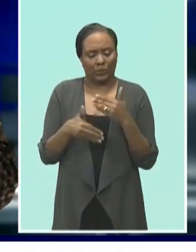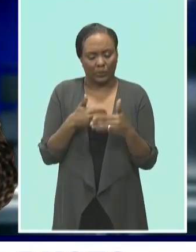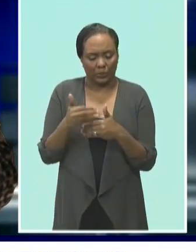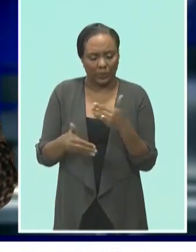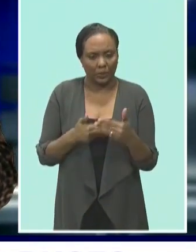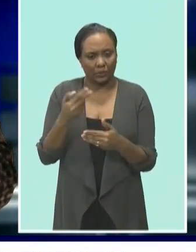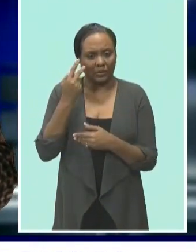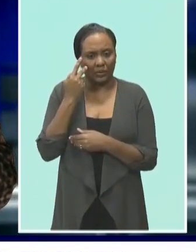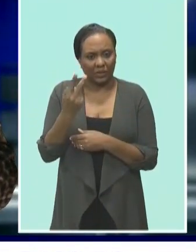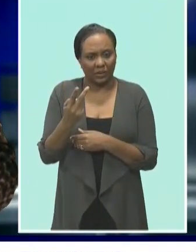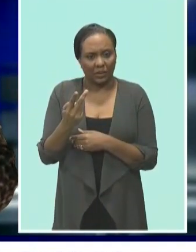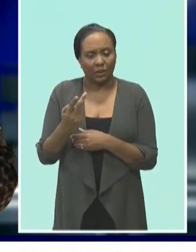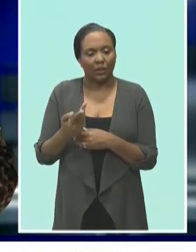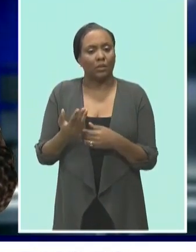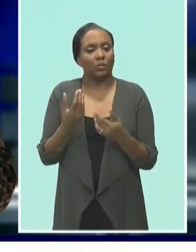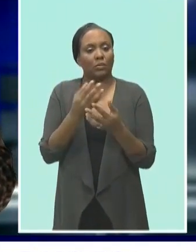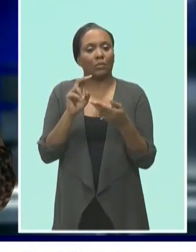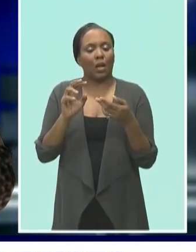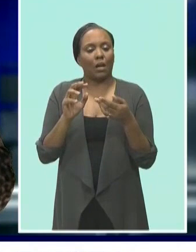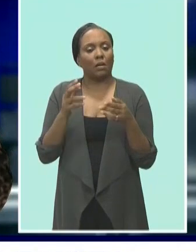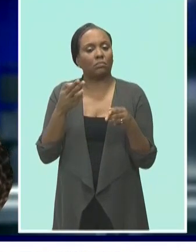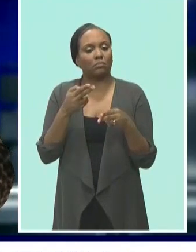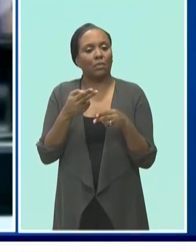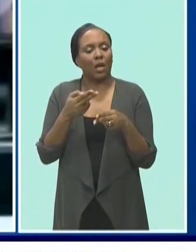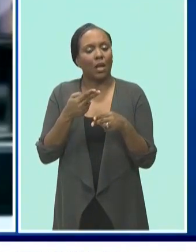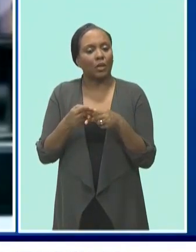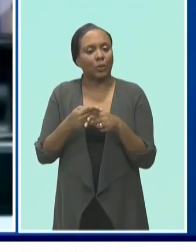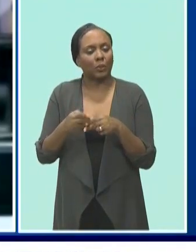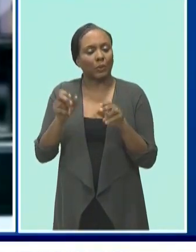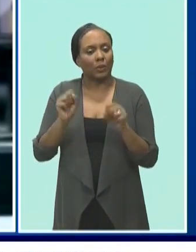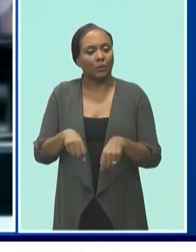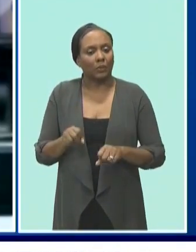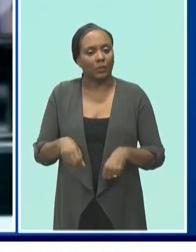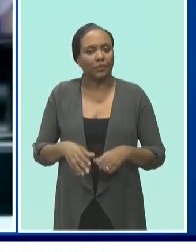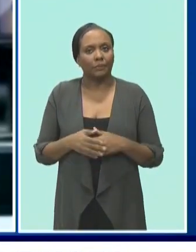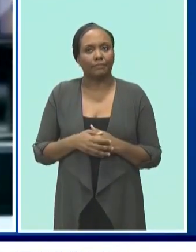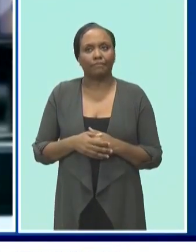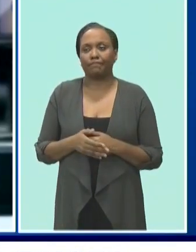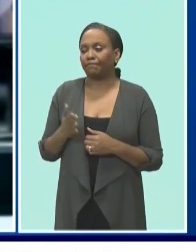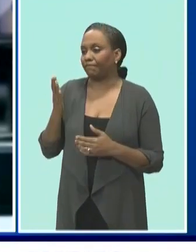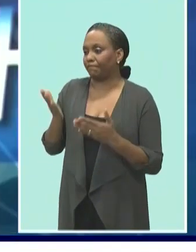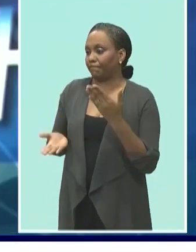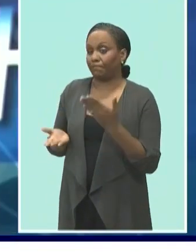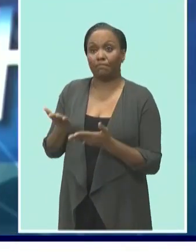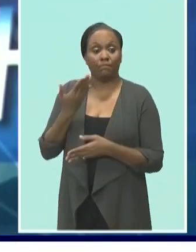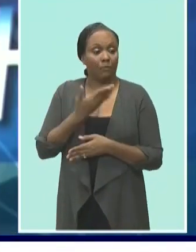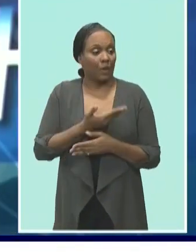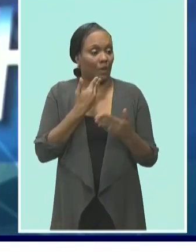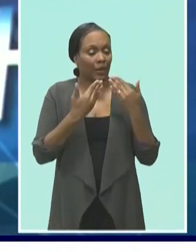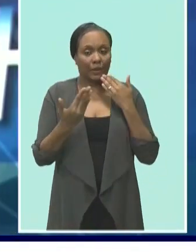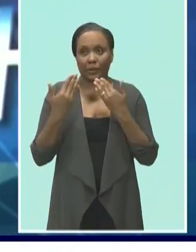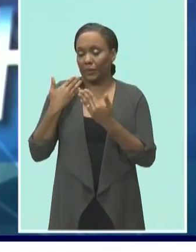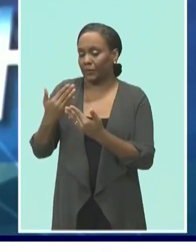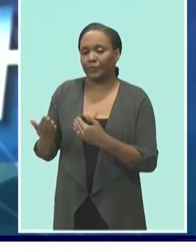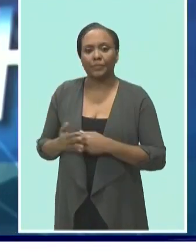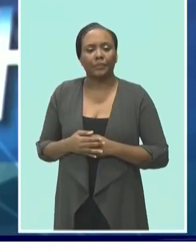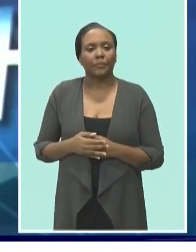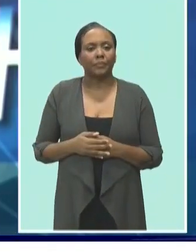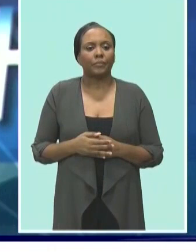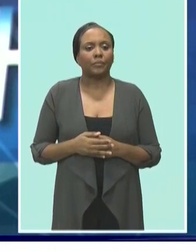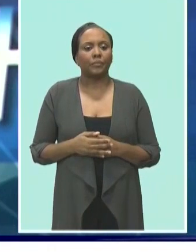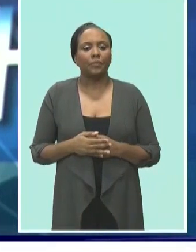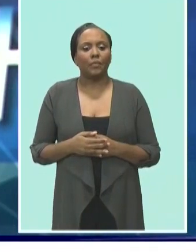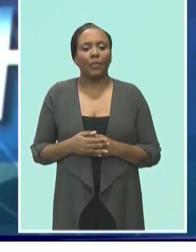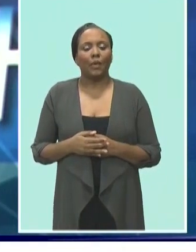them resolved as soon as possible. Back to you, Shane. Thanks so much, Sharika. Well, Barbados remains in danger of